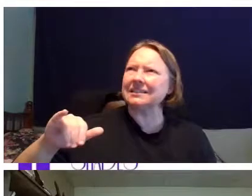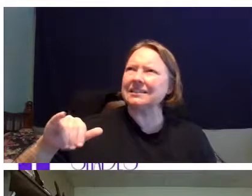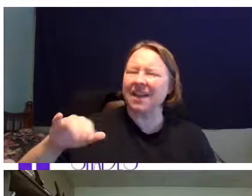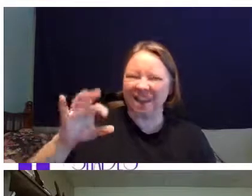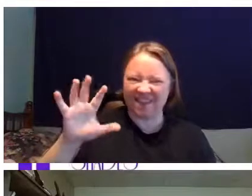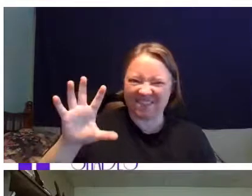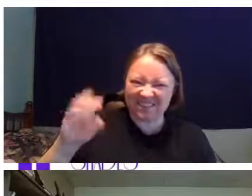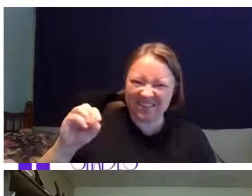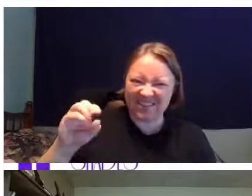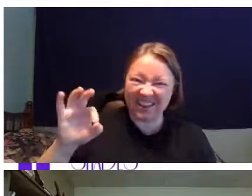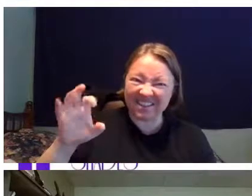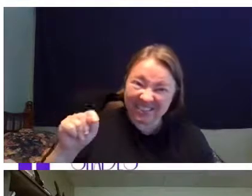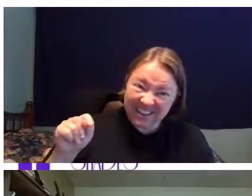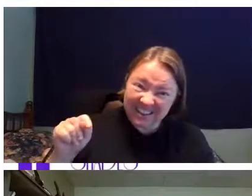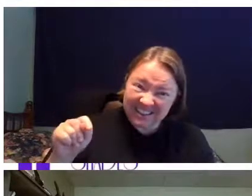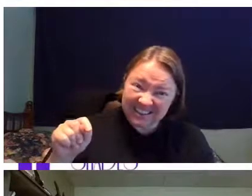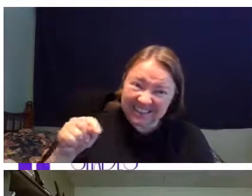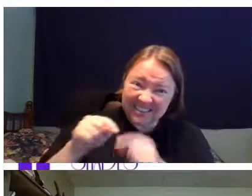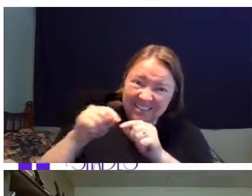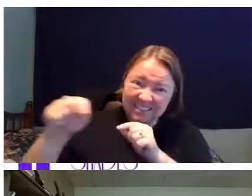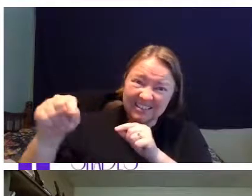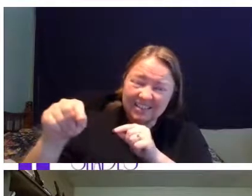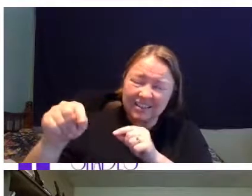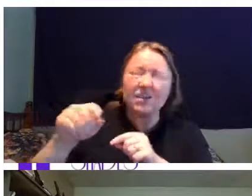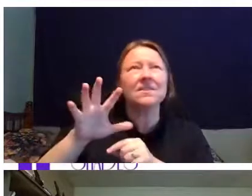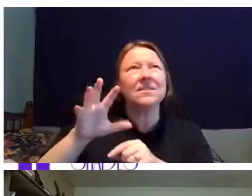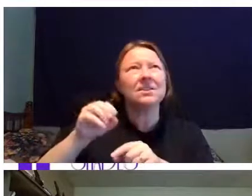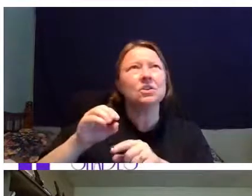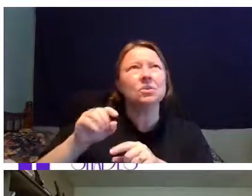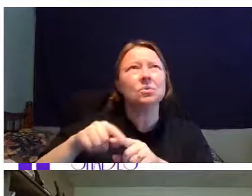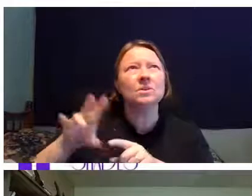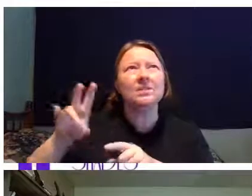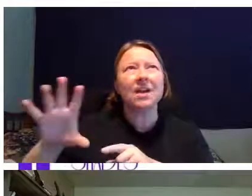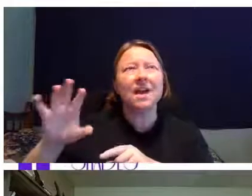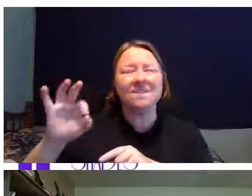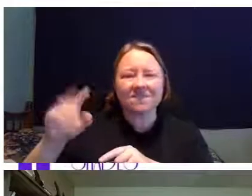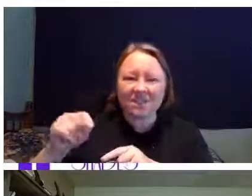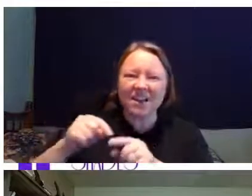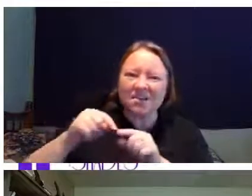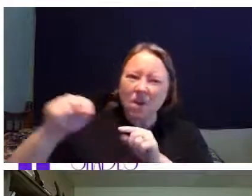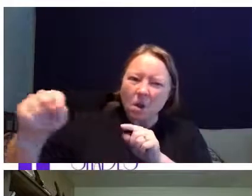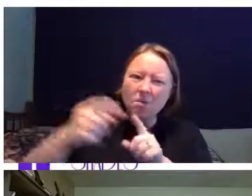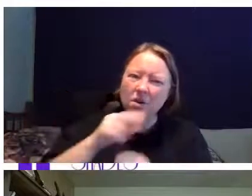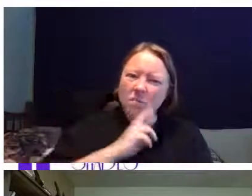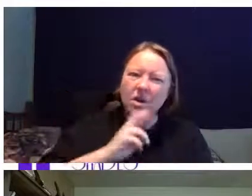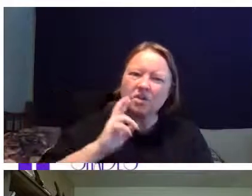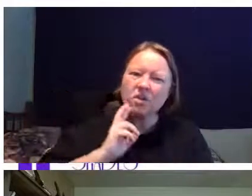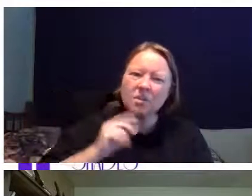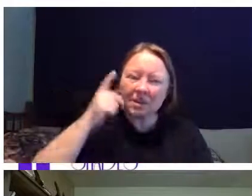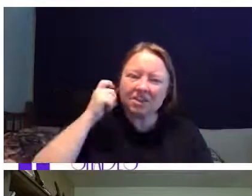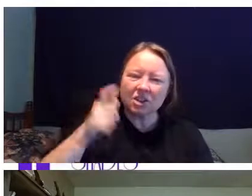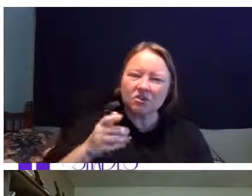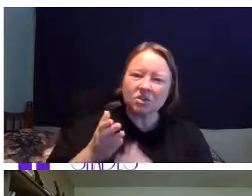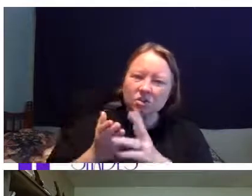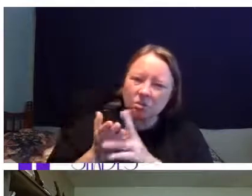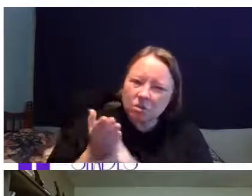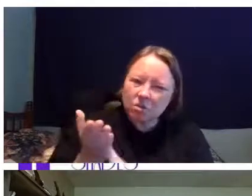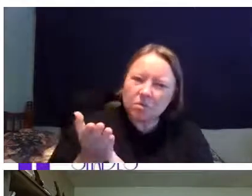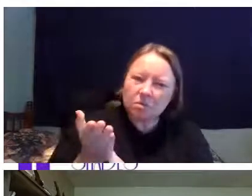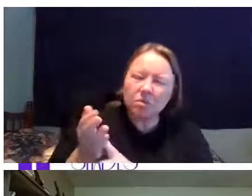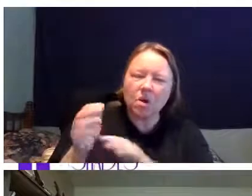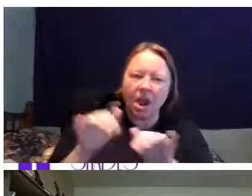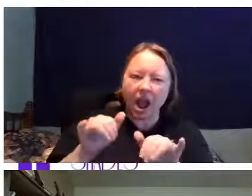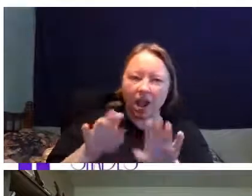feet away from about 50 to 75 feet away from the restaurant, because you have to come in through a common